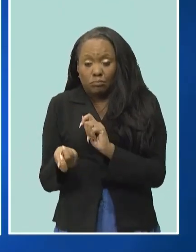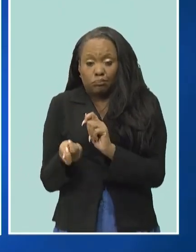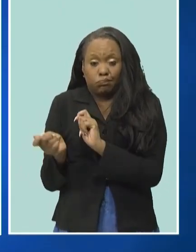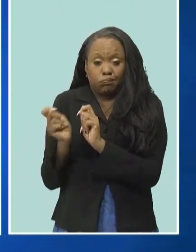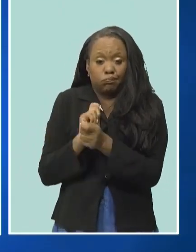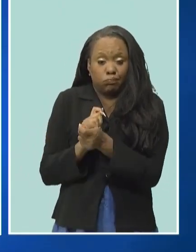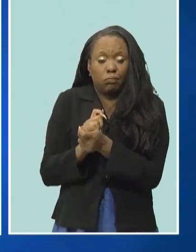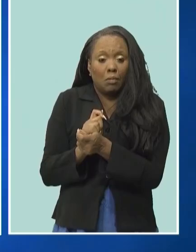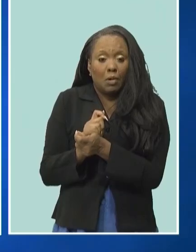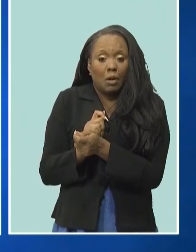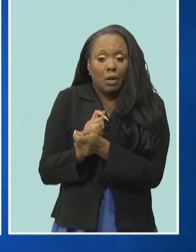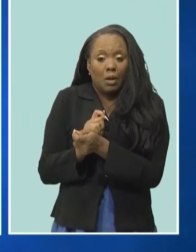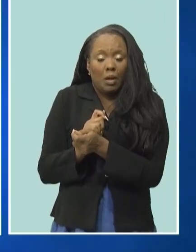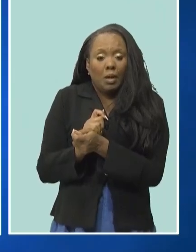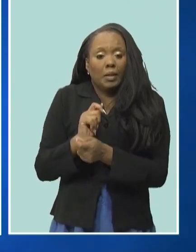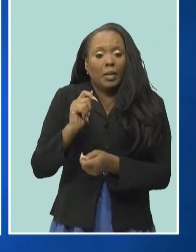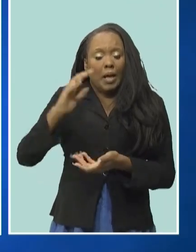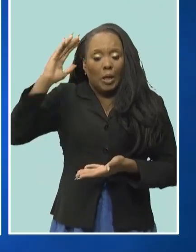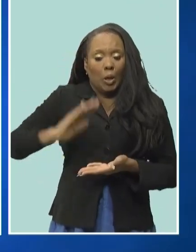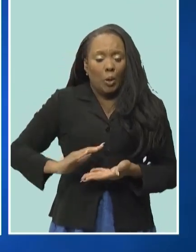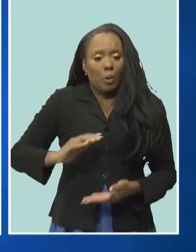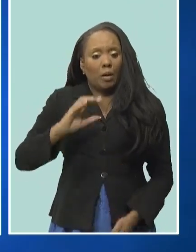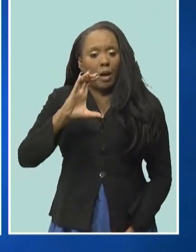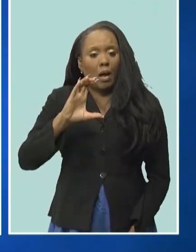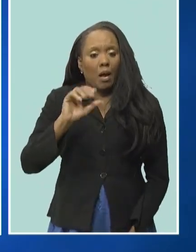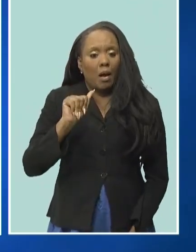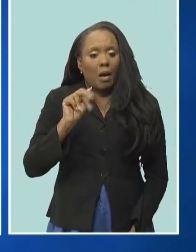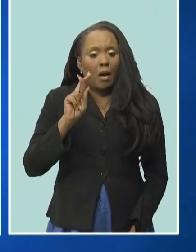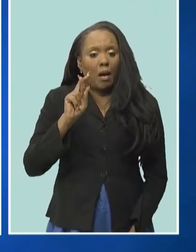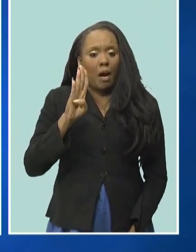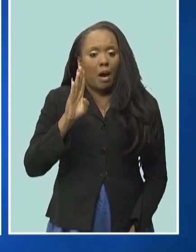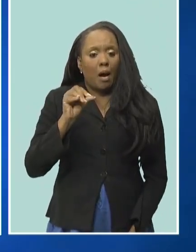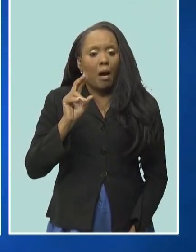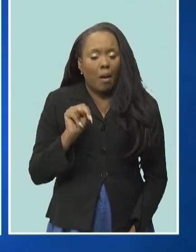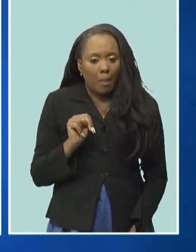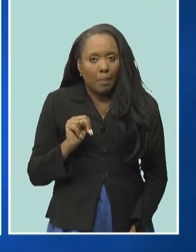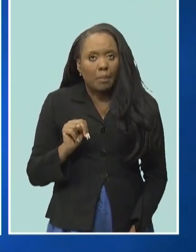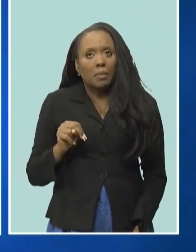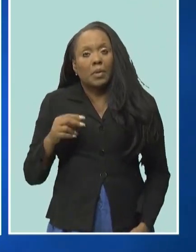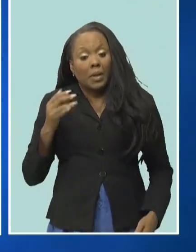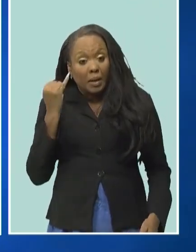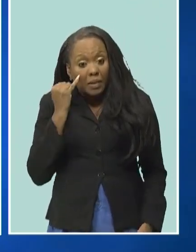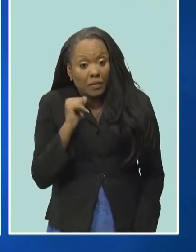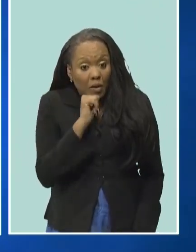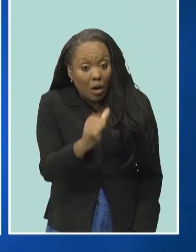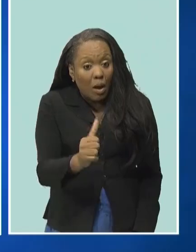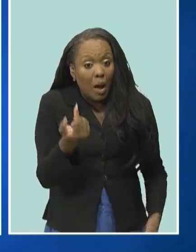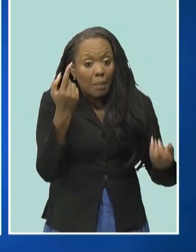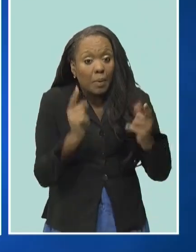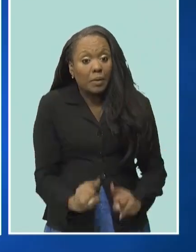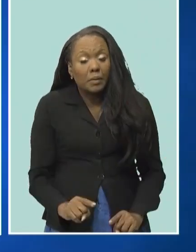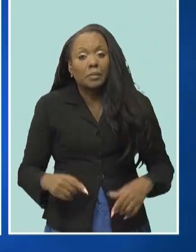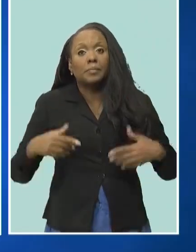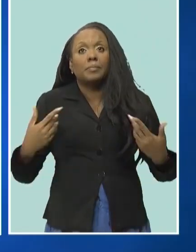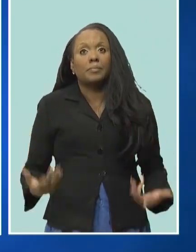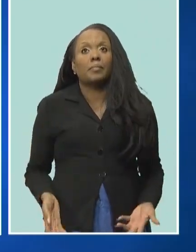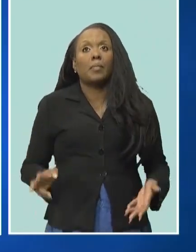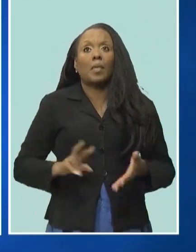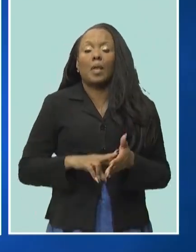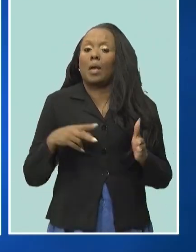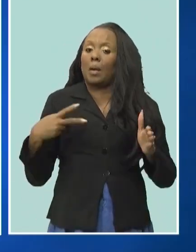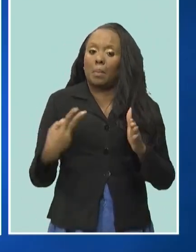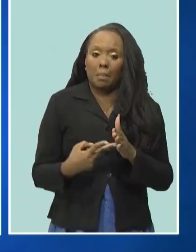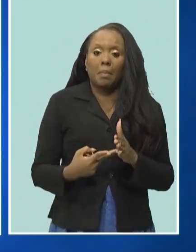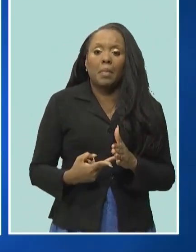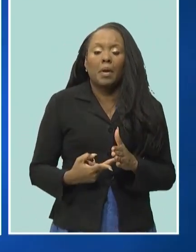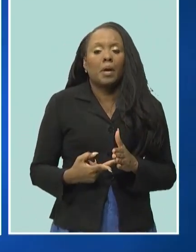and climate resilient trajectory, or otherwise we are all cooked. The